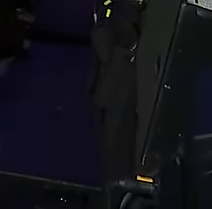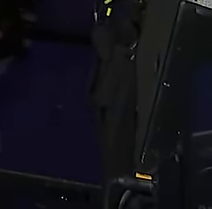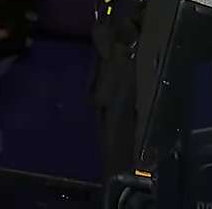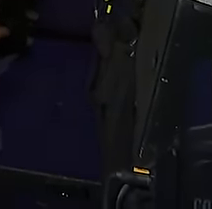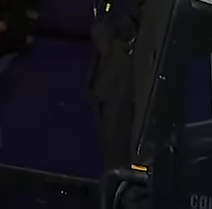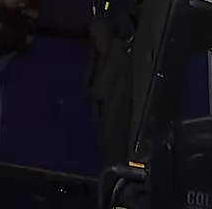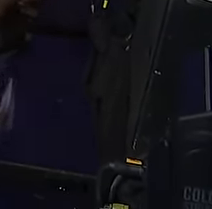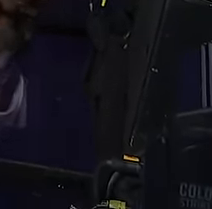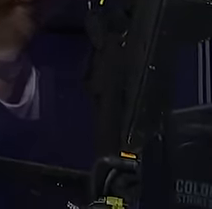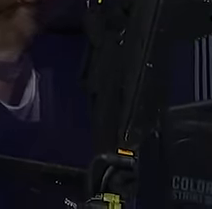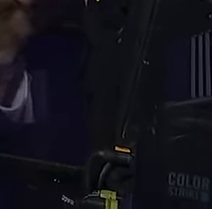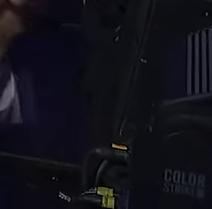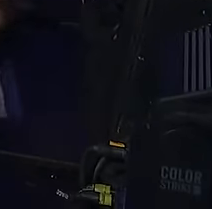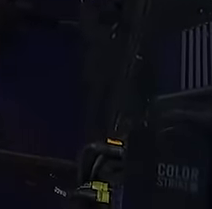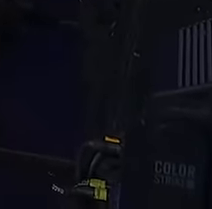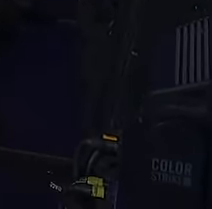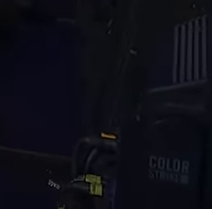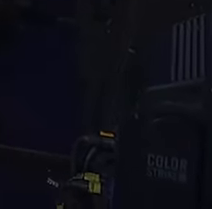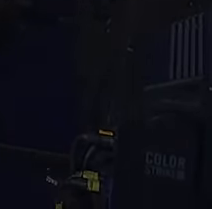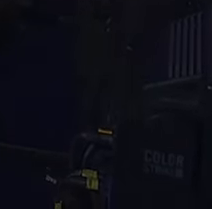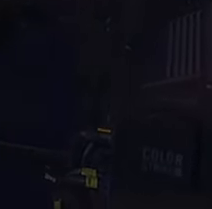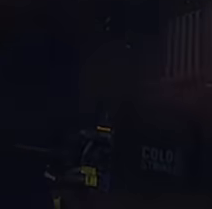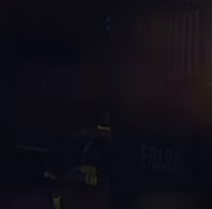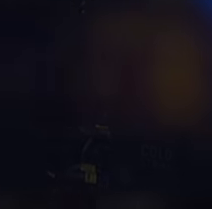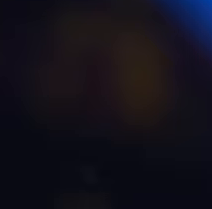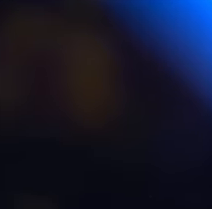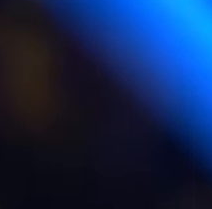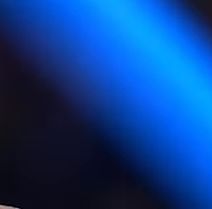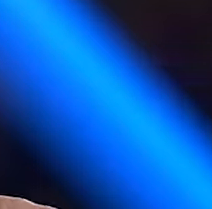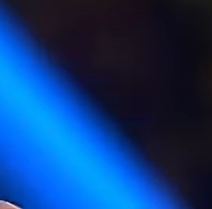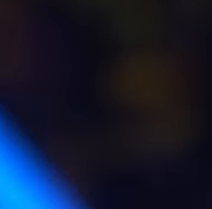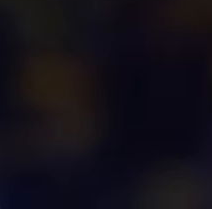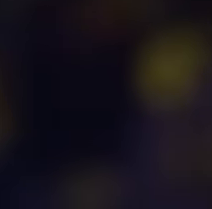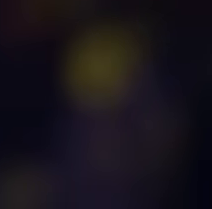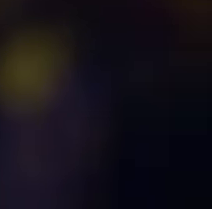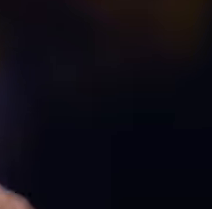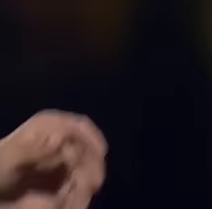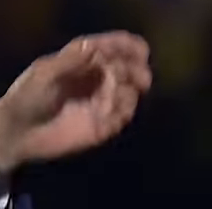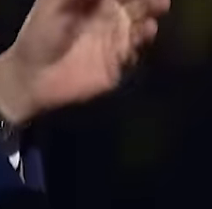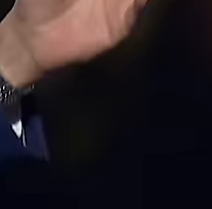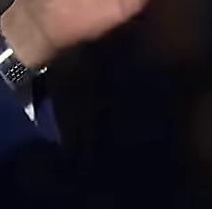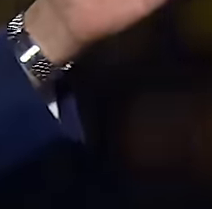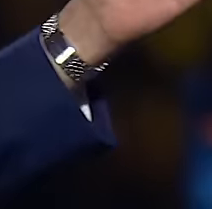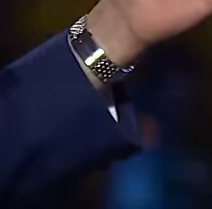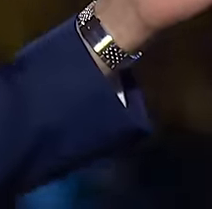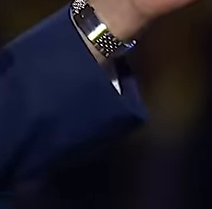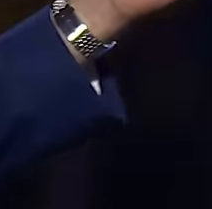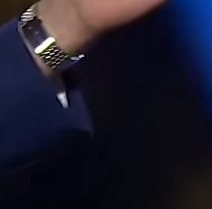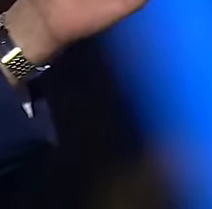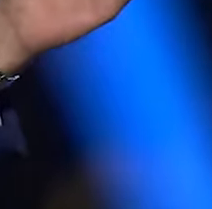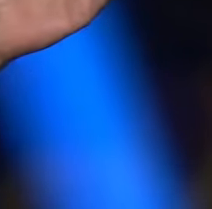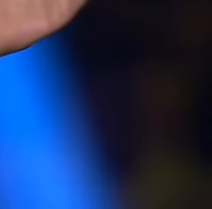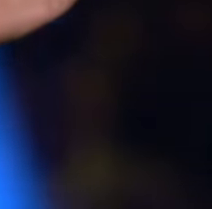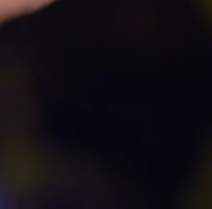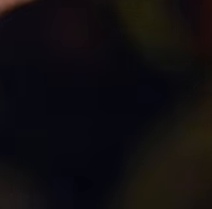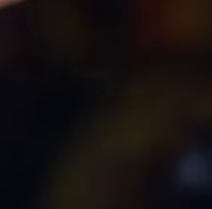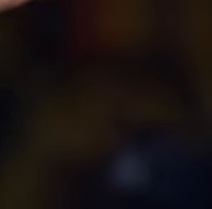if you have a reason to be thankful, I would invite you right now to begin to offer Him up